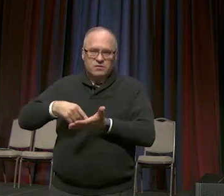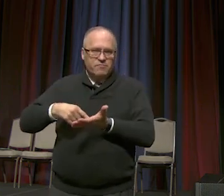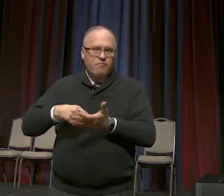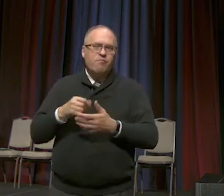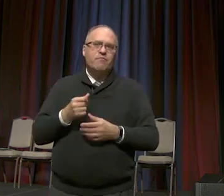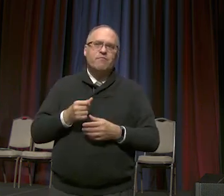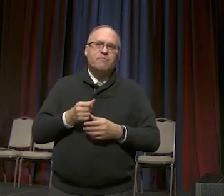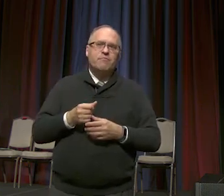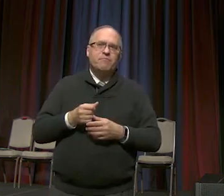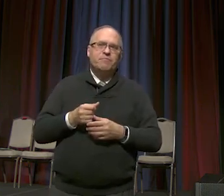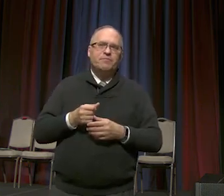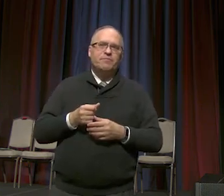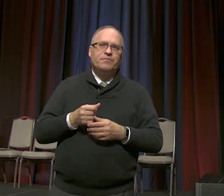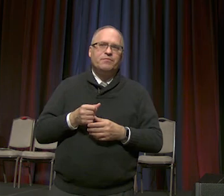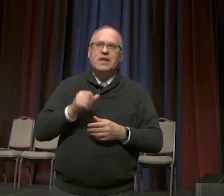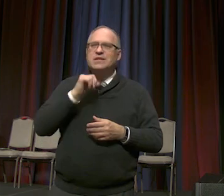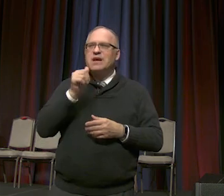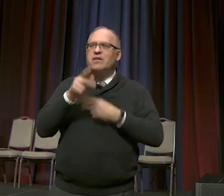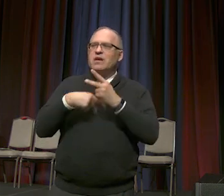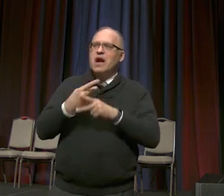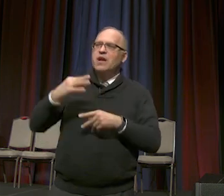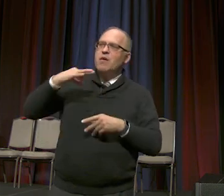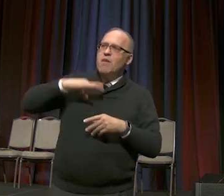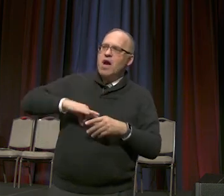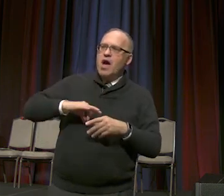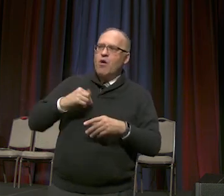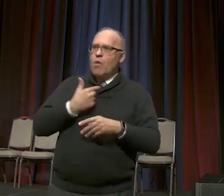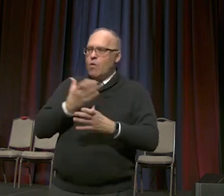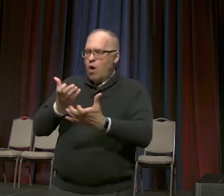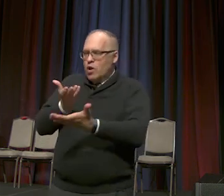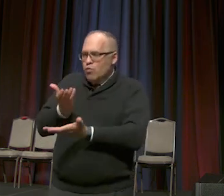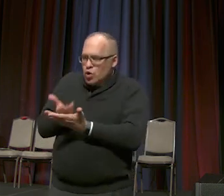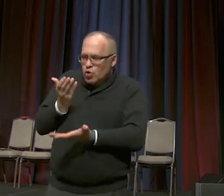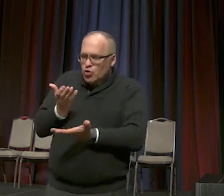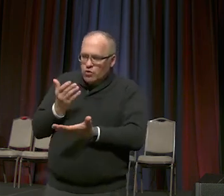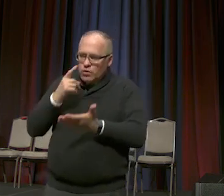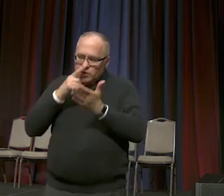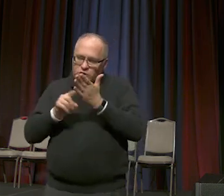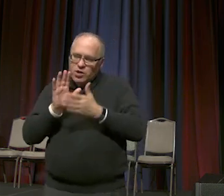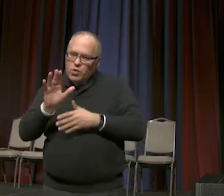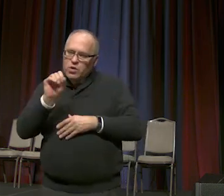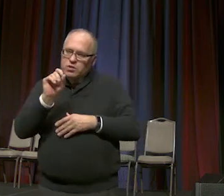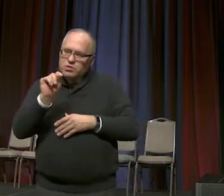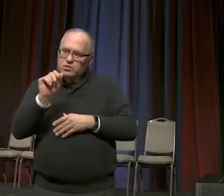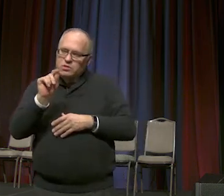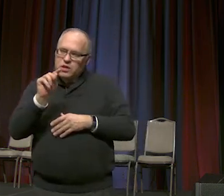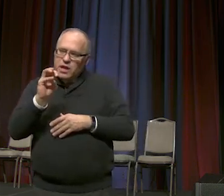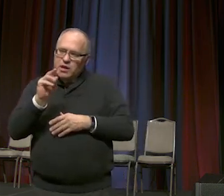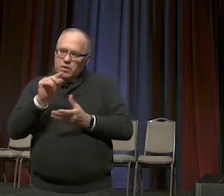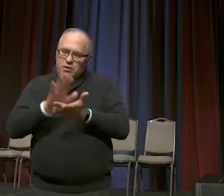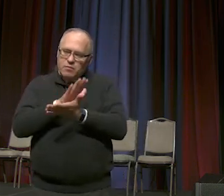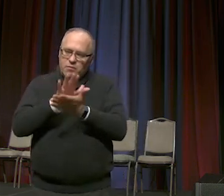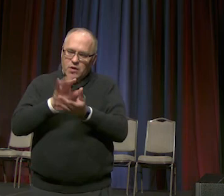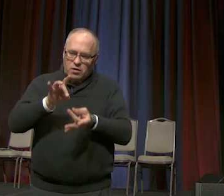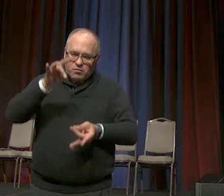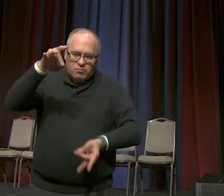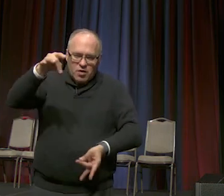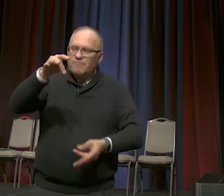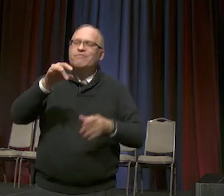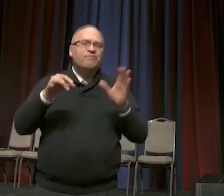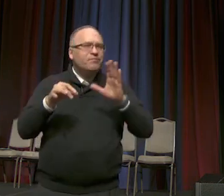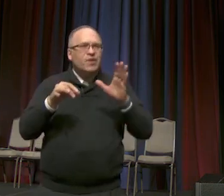type of benefit where we're asking for proof or we're checking statements. It is simply a